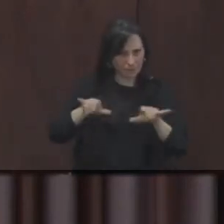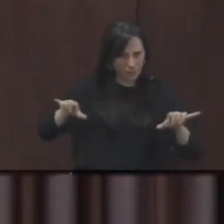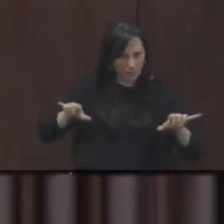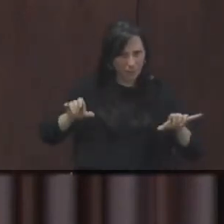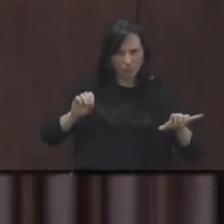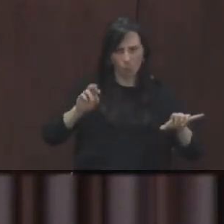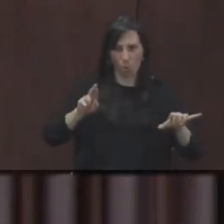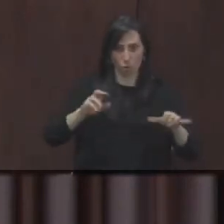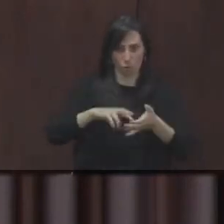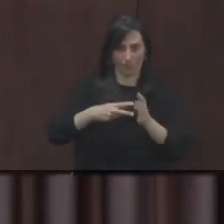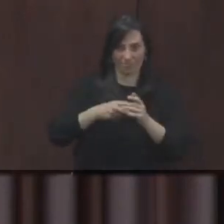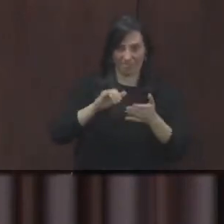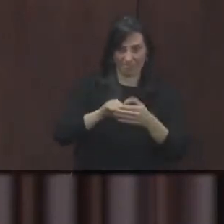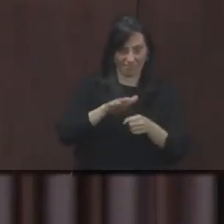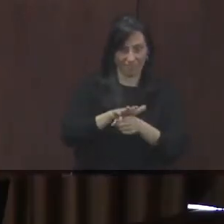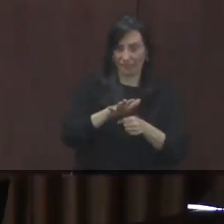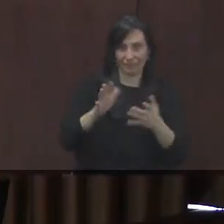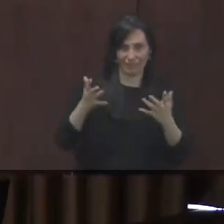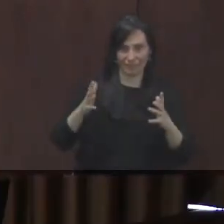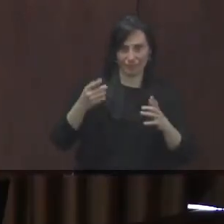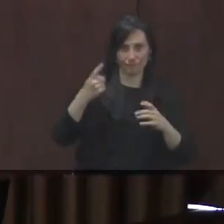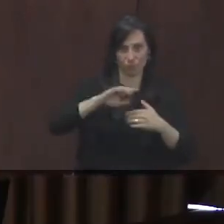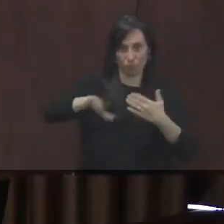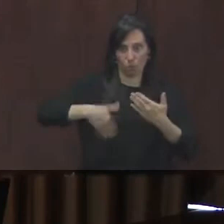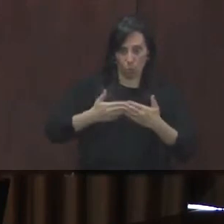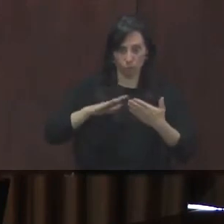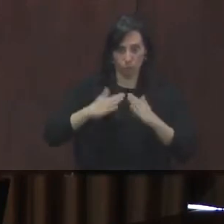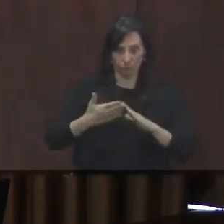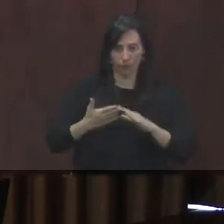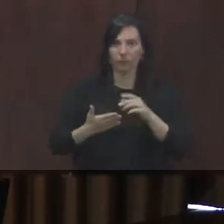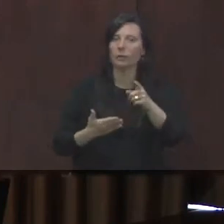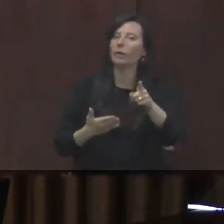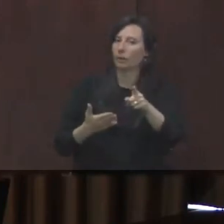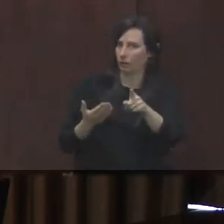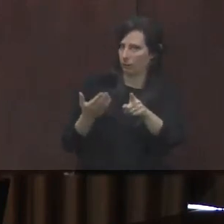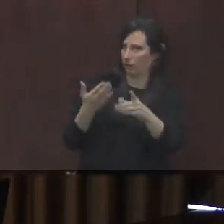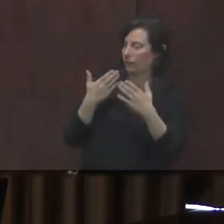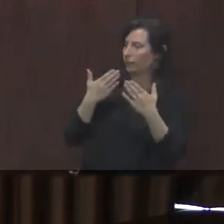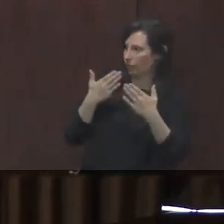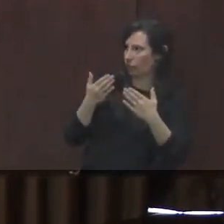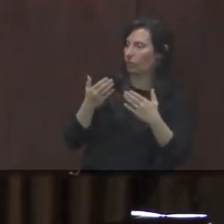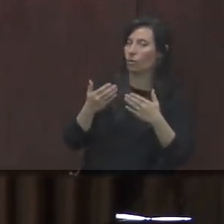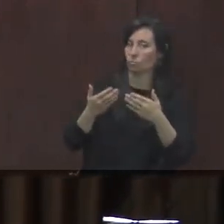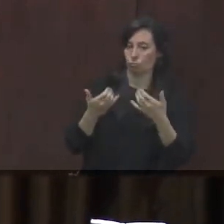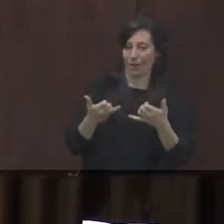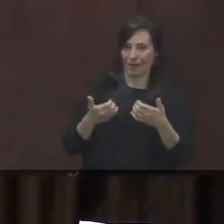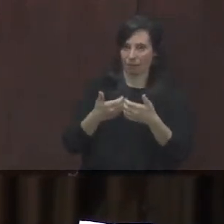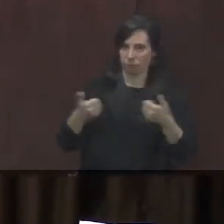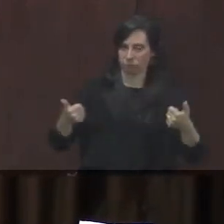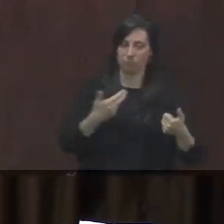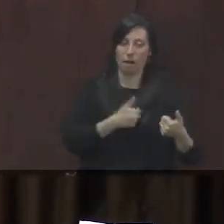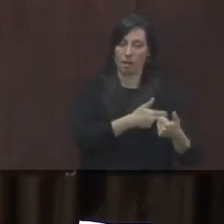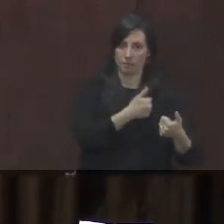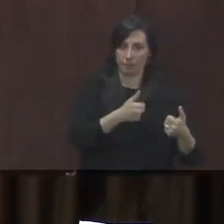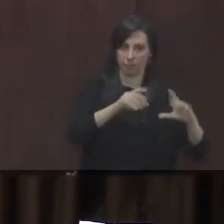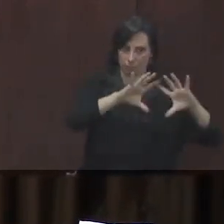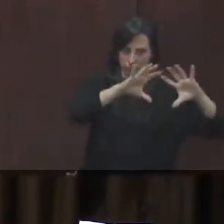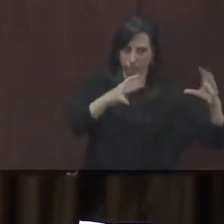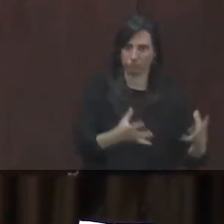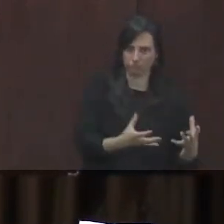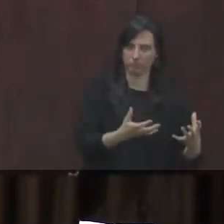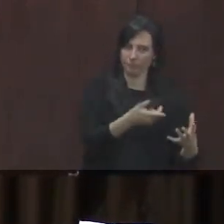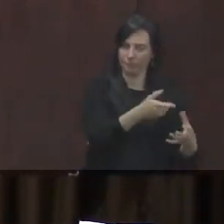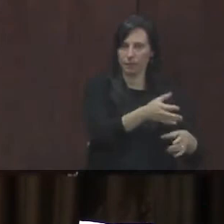community is receiving? So right now, the hospital system is getting a much larger supply, and they have to take care of their charge as well.